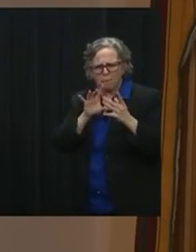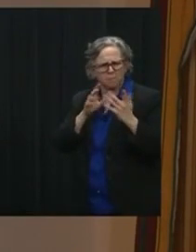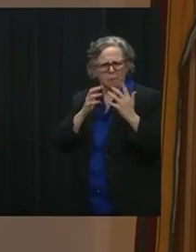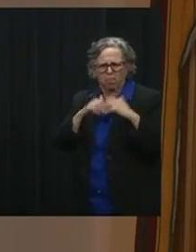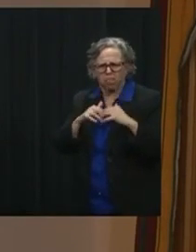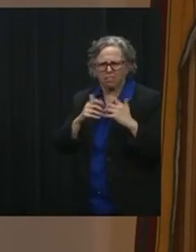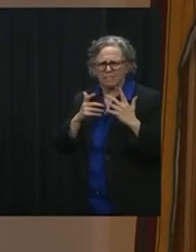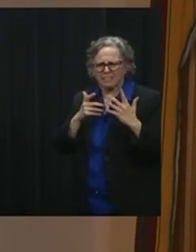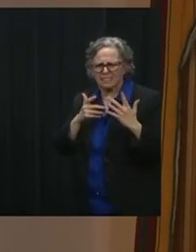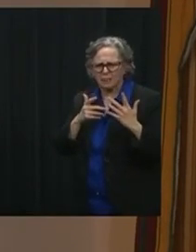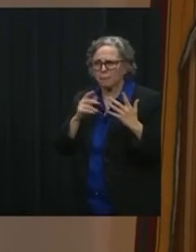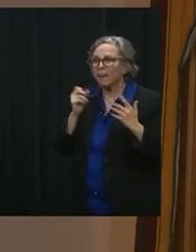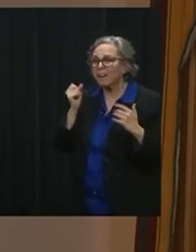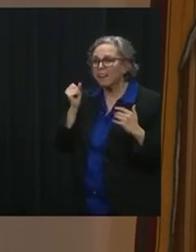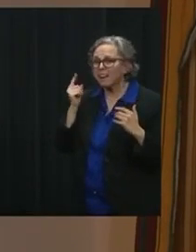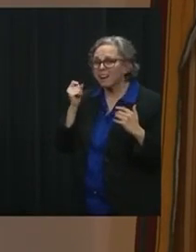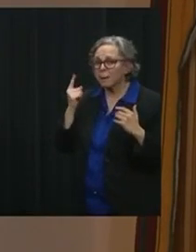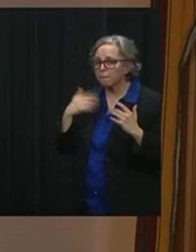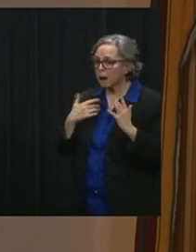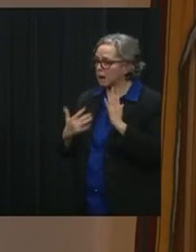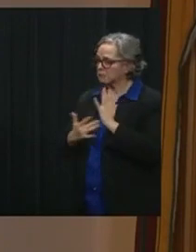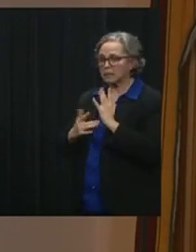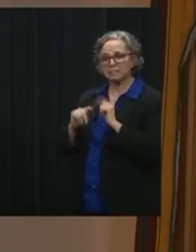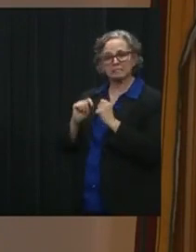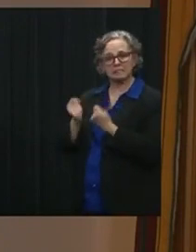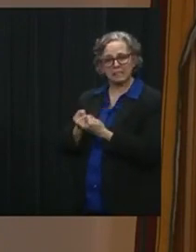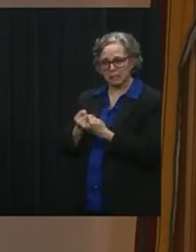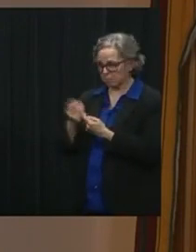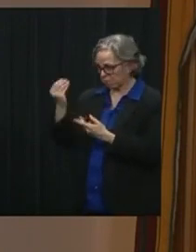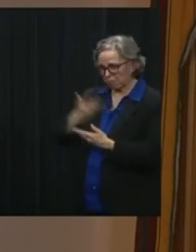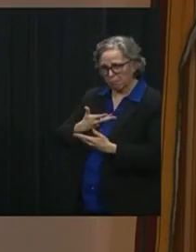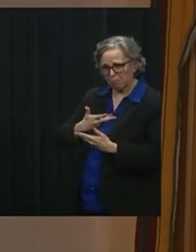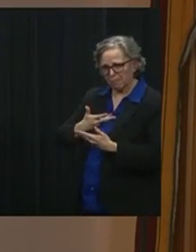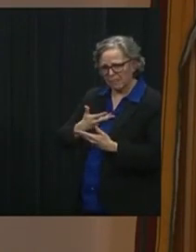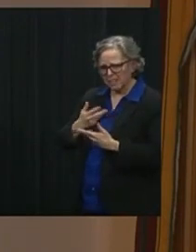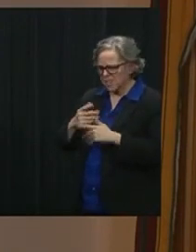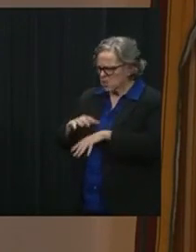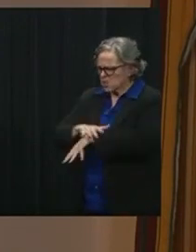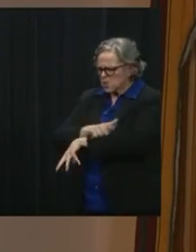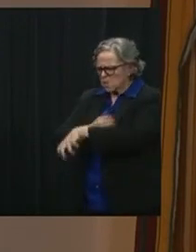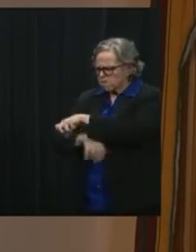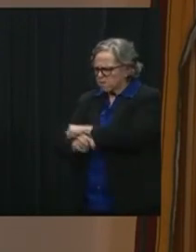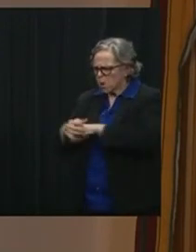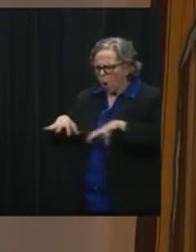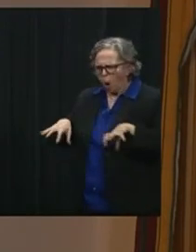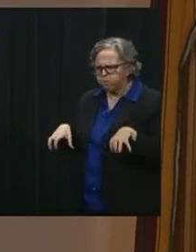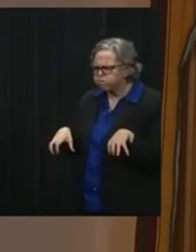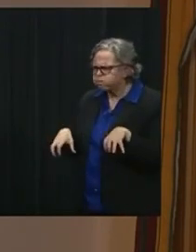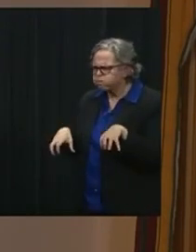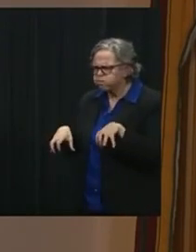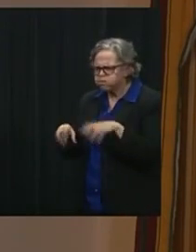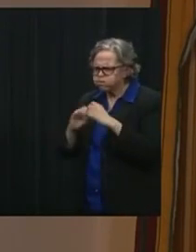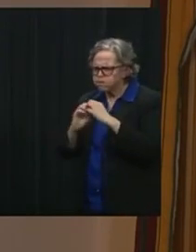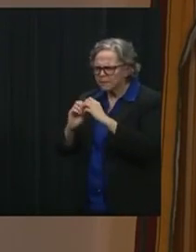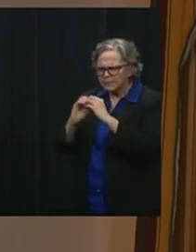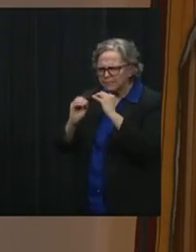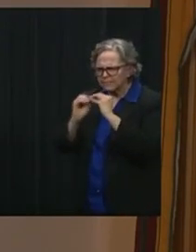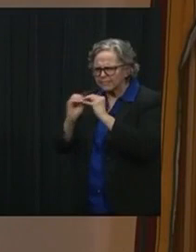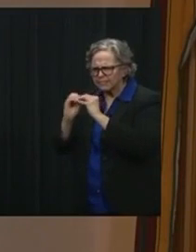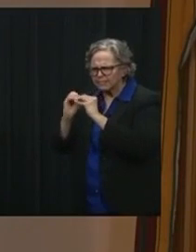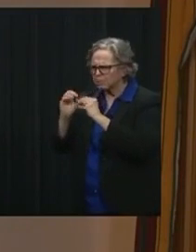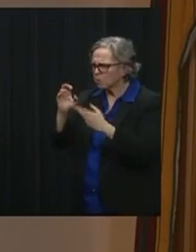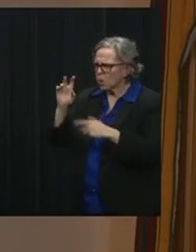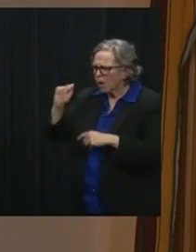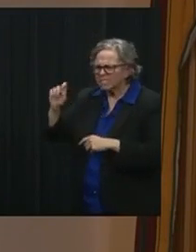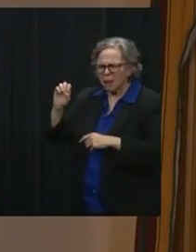reassures me that they're putting every effort into this that they can. We are working overtime at it. We're bringing every